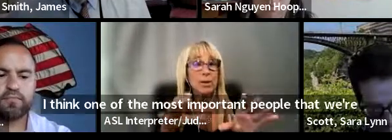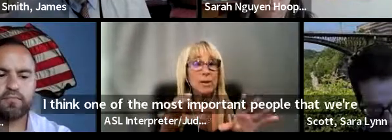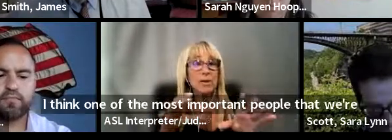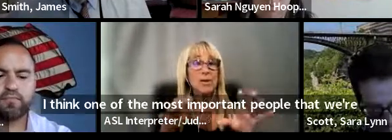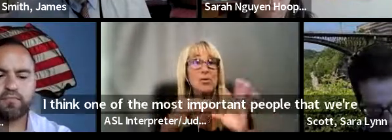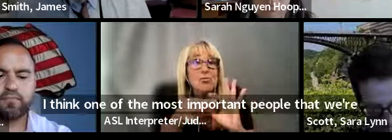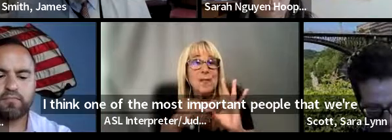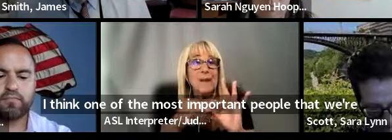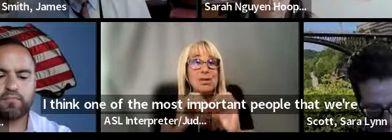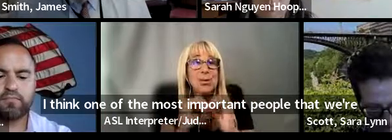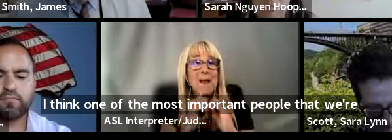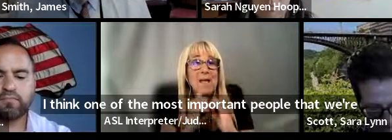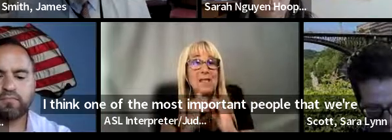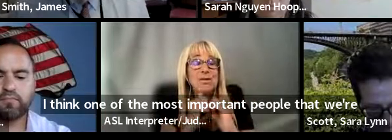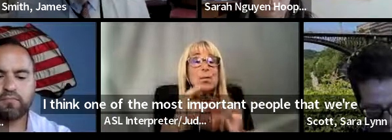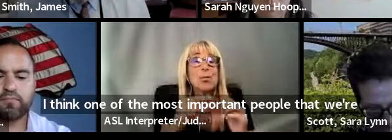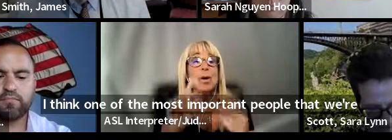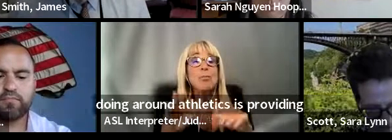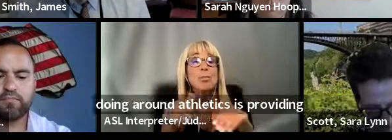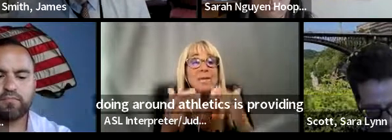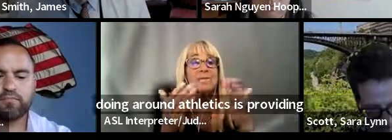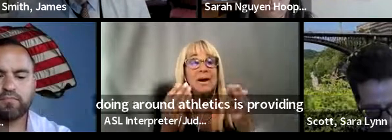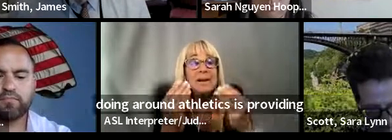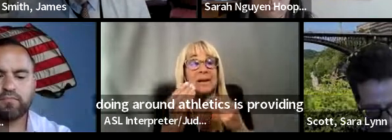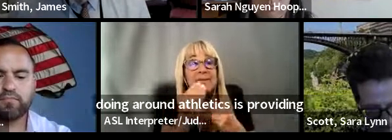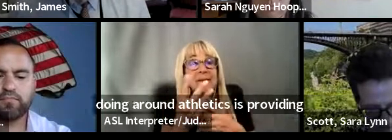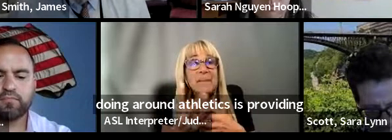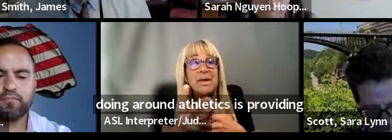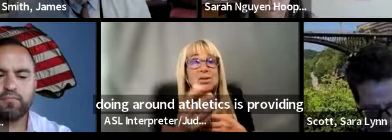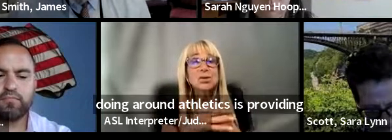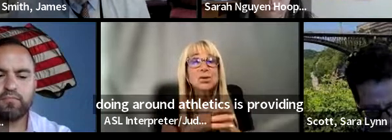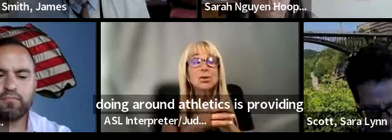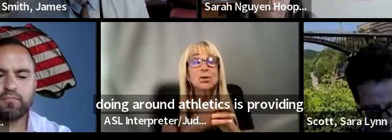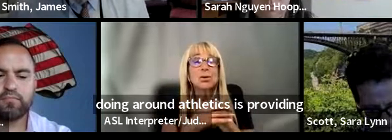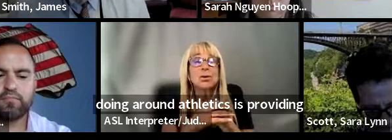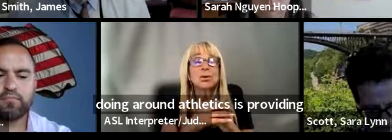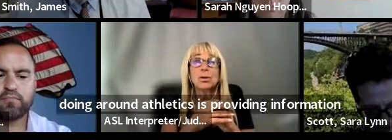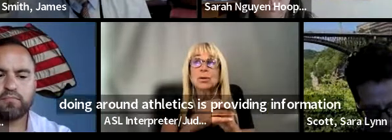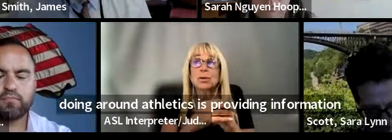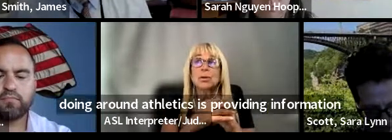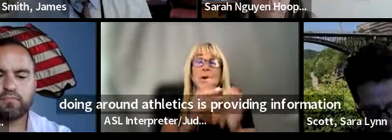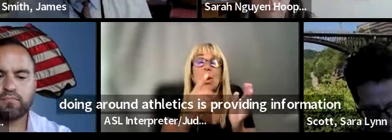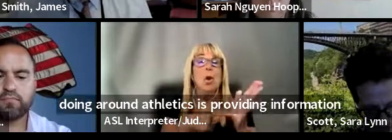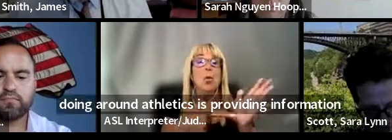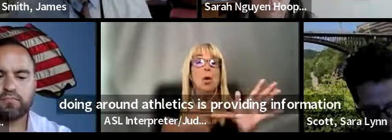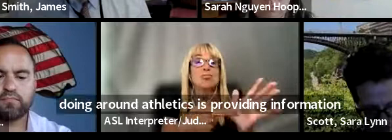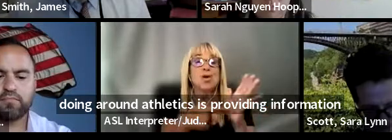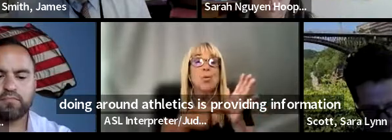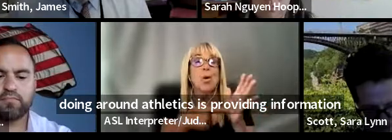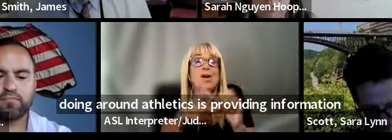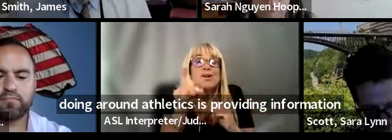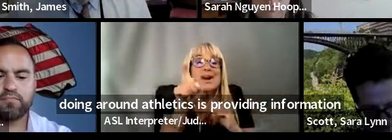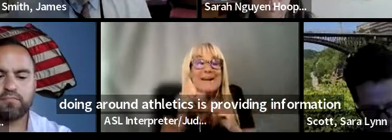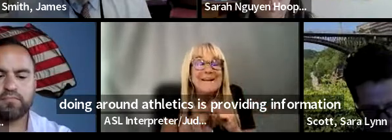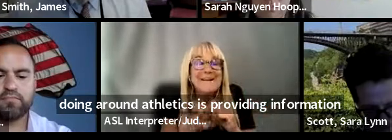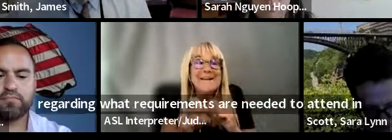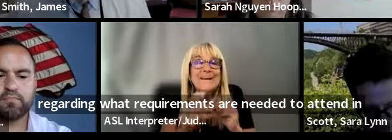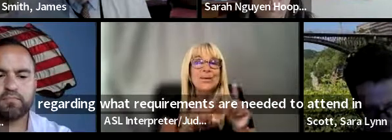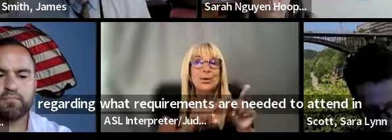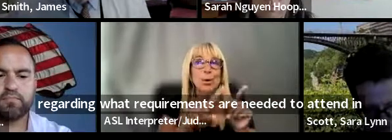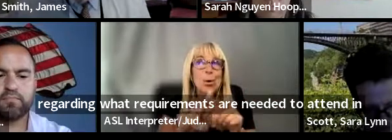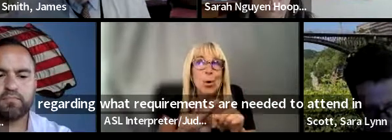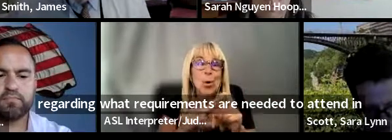is providing information regarding what requirements are needed to attend college through athletics. So I think